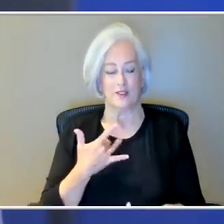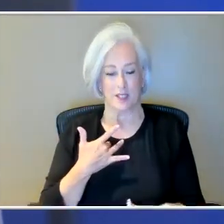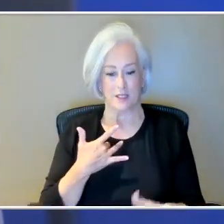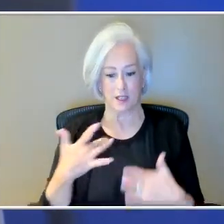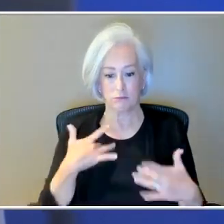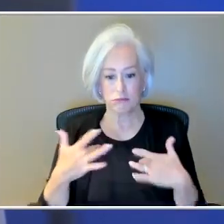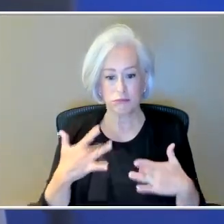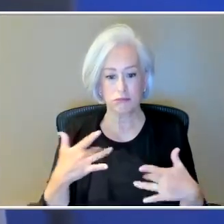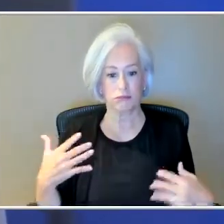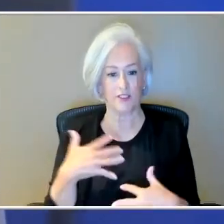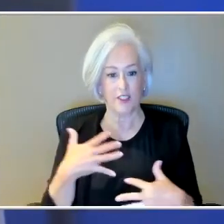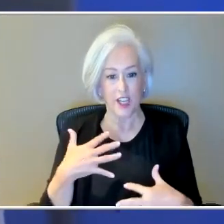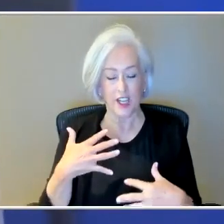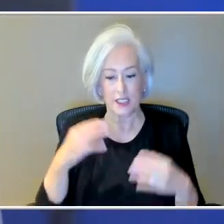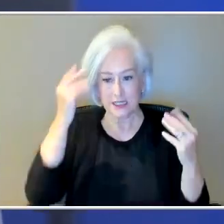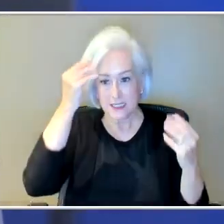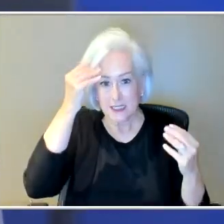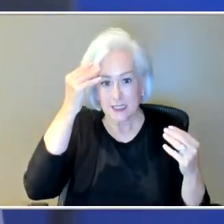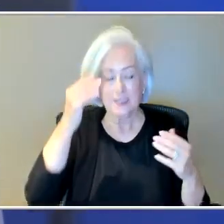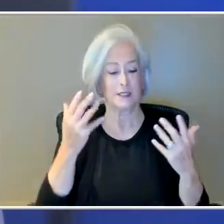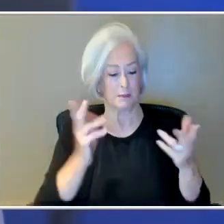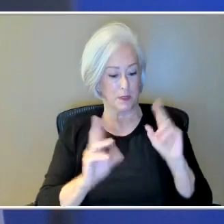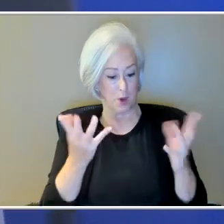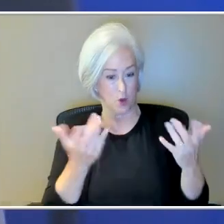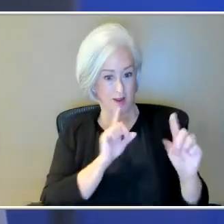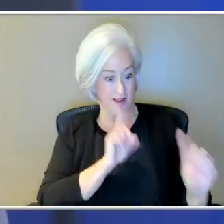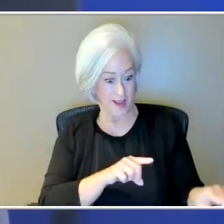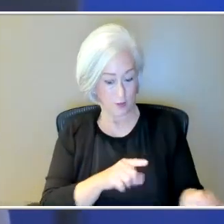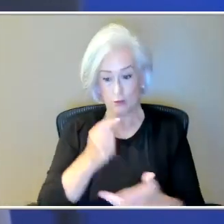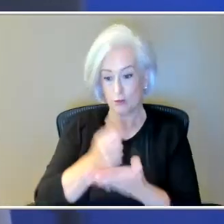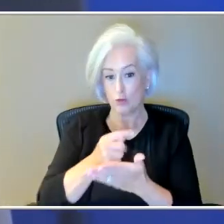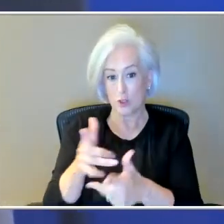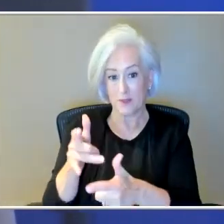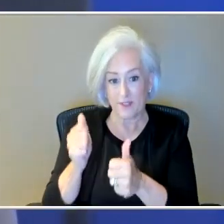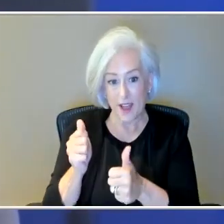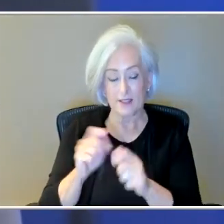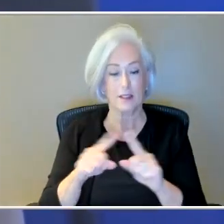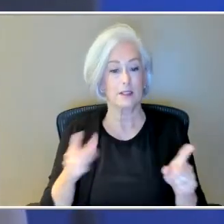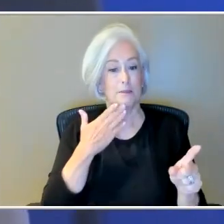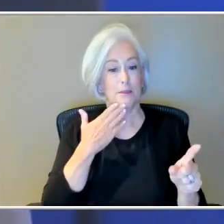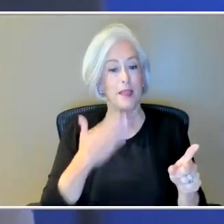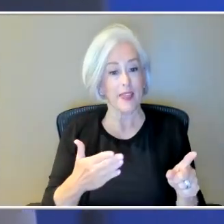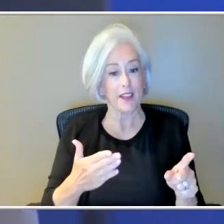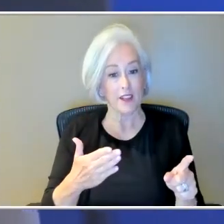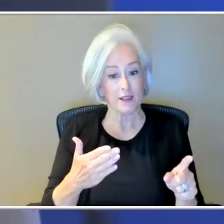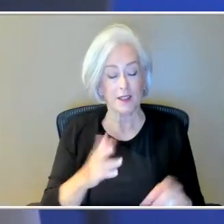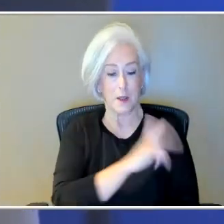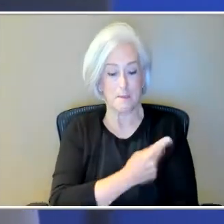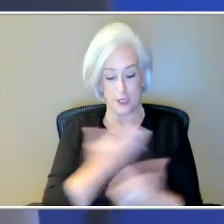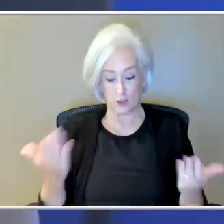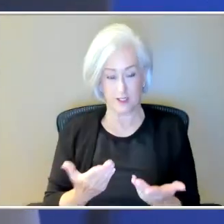inside a patient's head. People want answers and treatment fast. But thankfully, patients at the University of Kansas Cancer Center